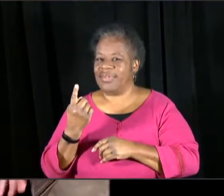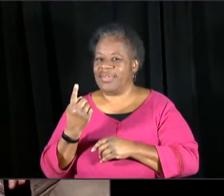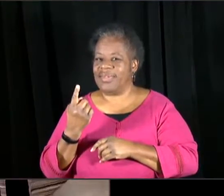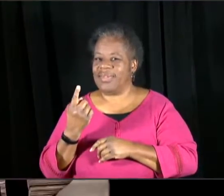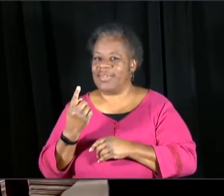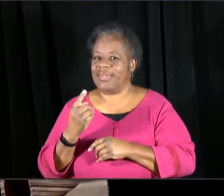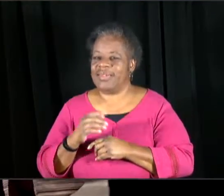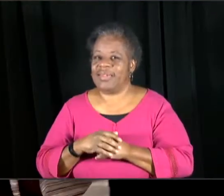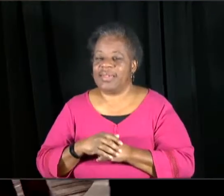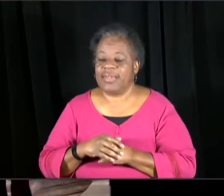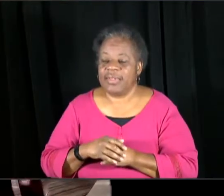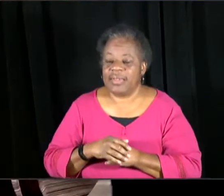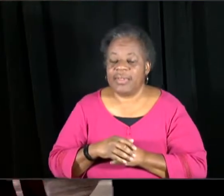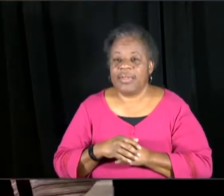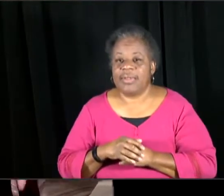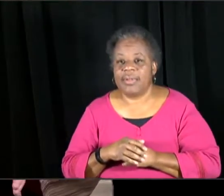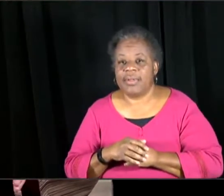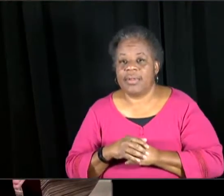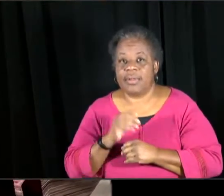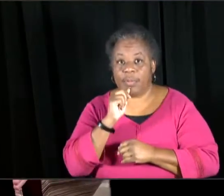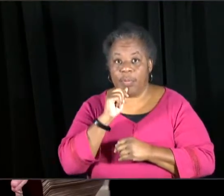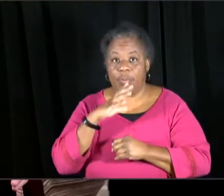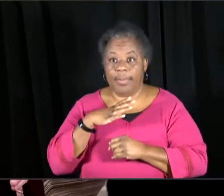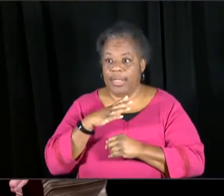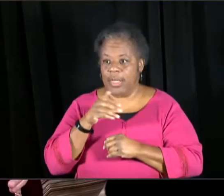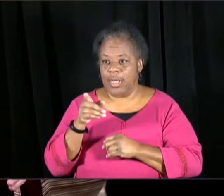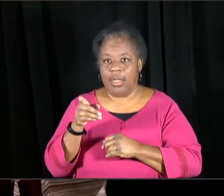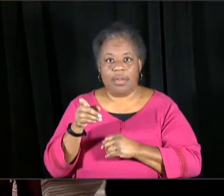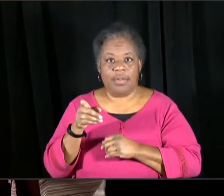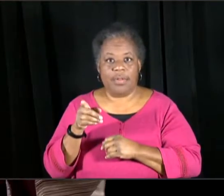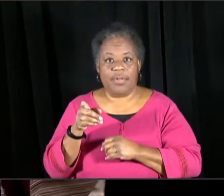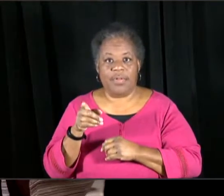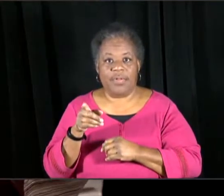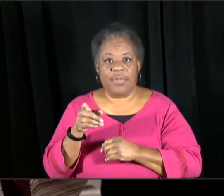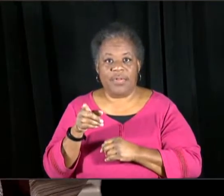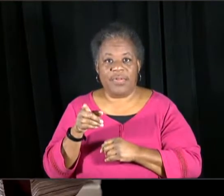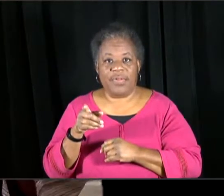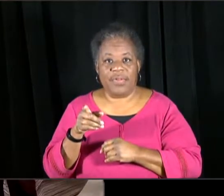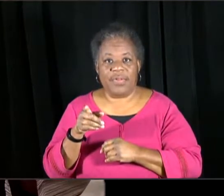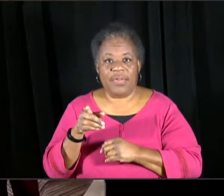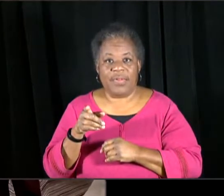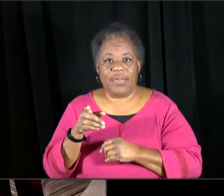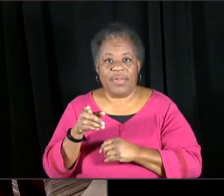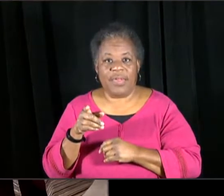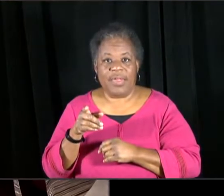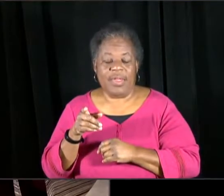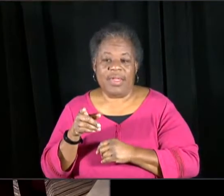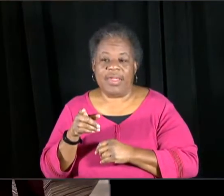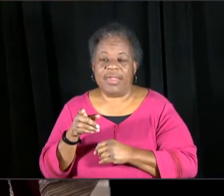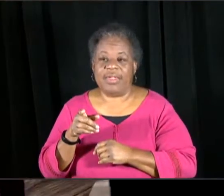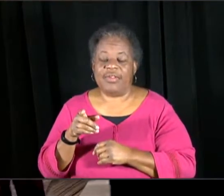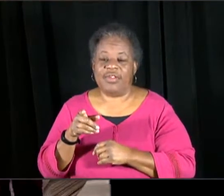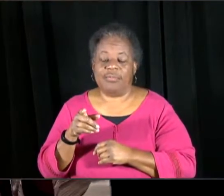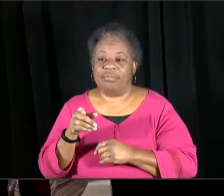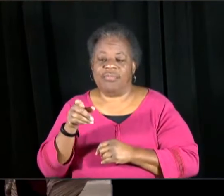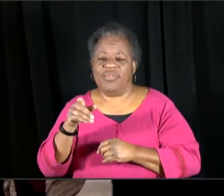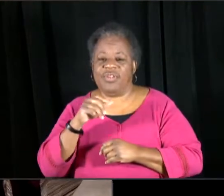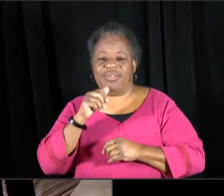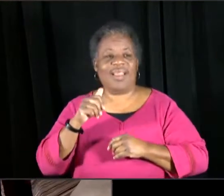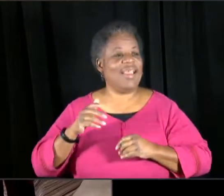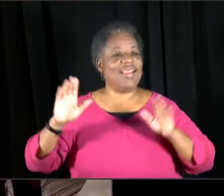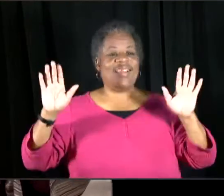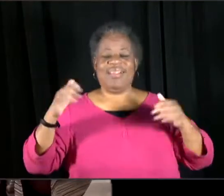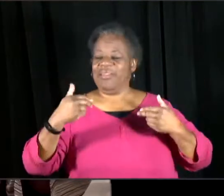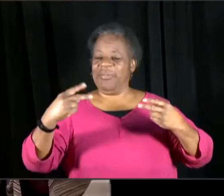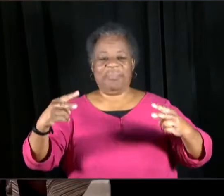There was a woman who moved in that circle, who didn't call attention to herself, but who everyone seemed